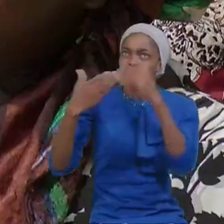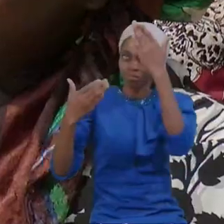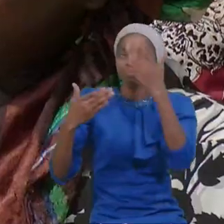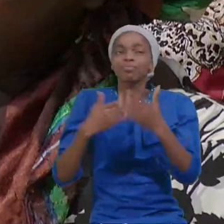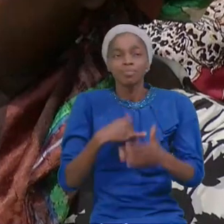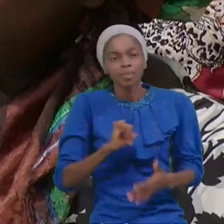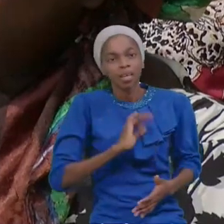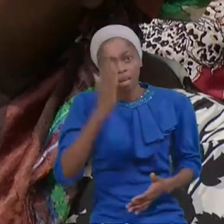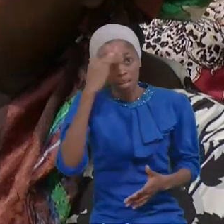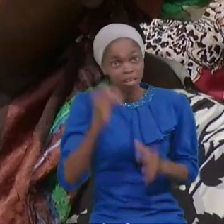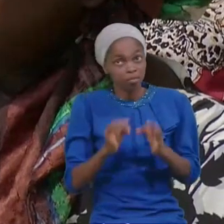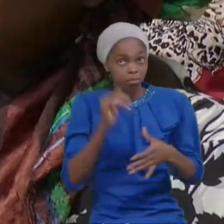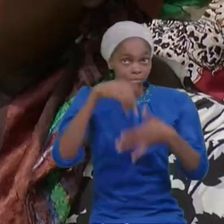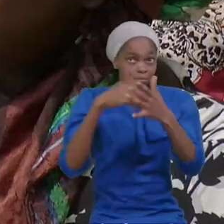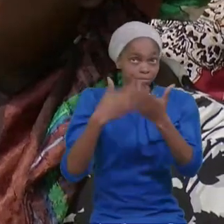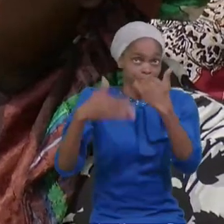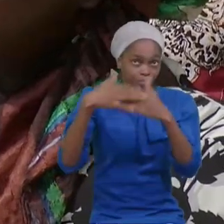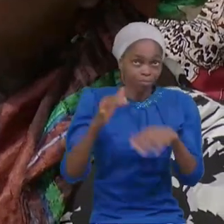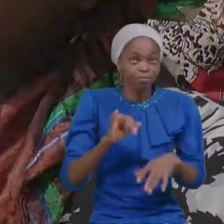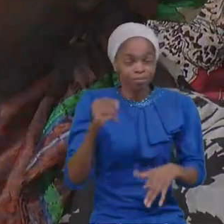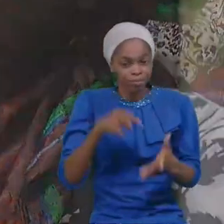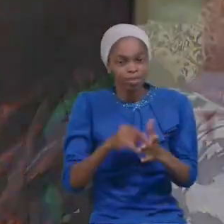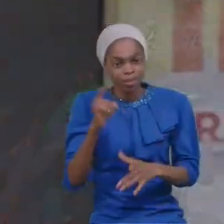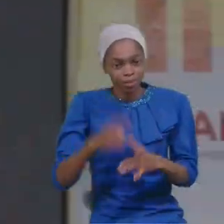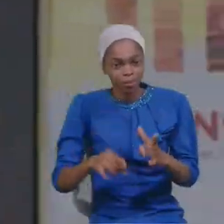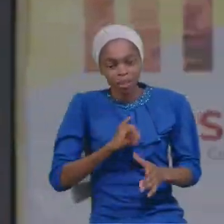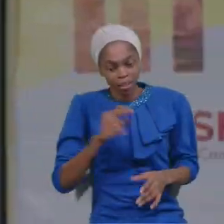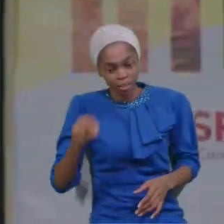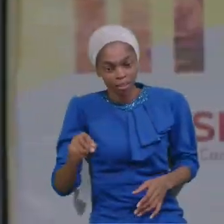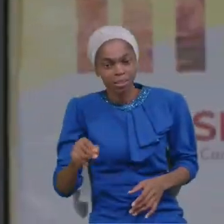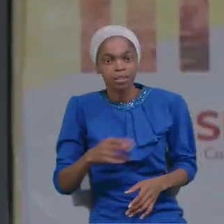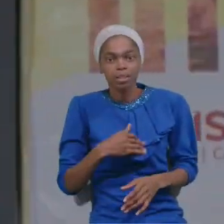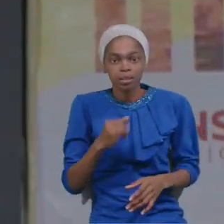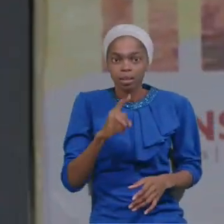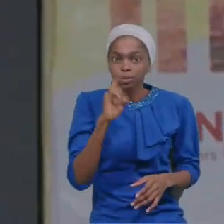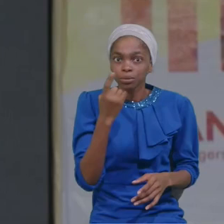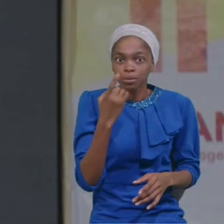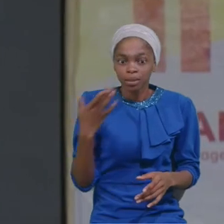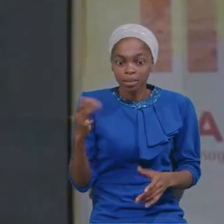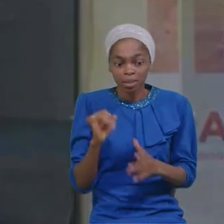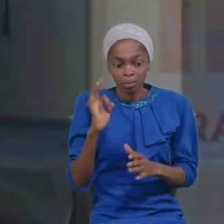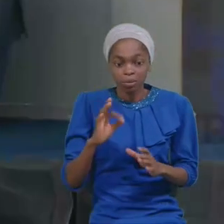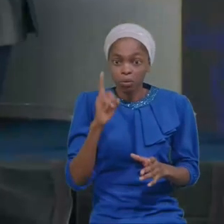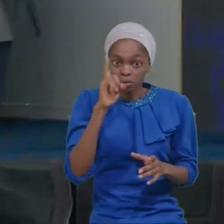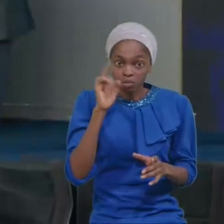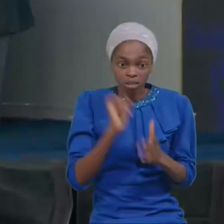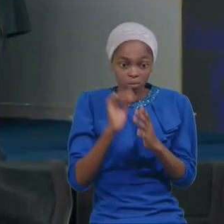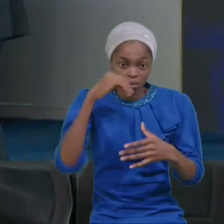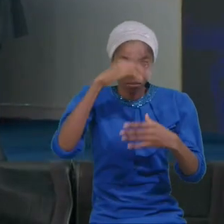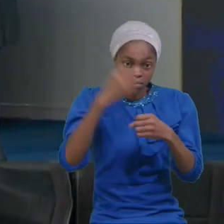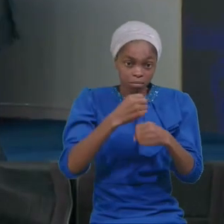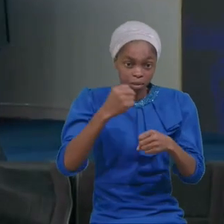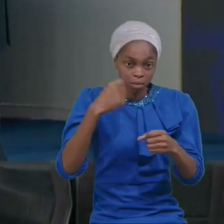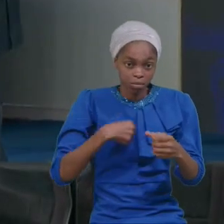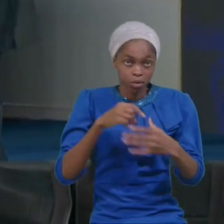can take me there is Jesus Christ, who says, I go to prepare a place for you. And the fellow